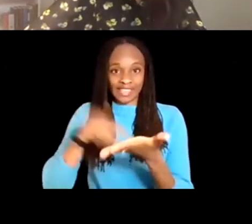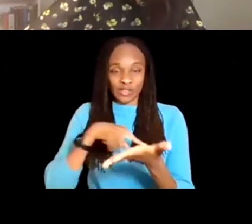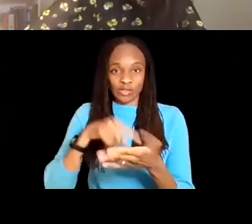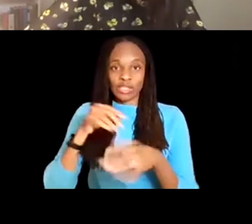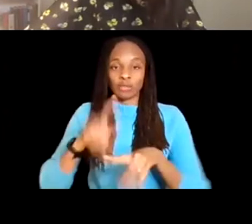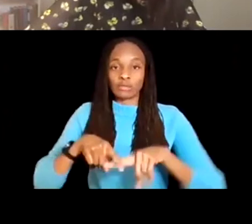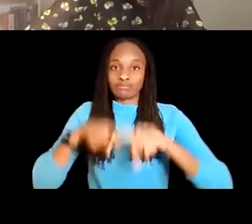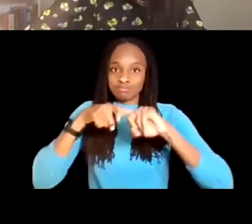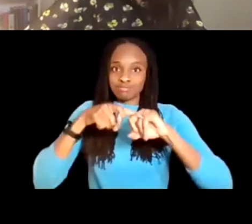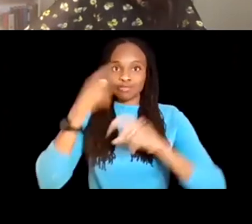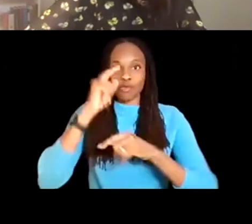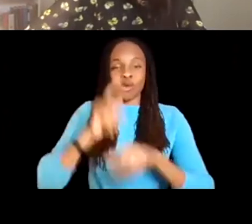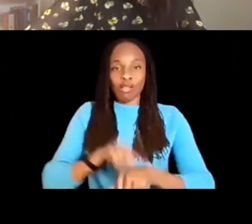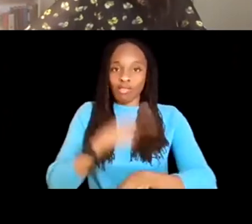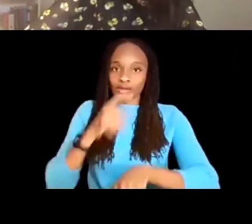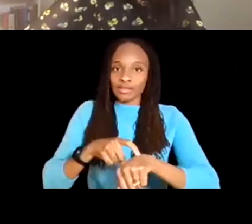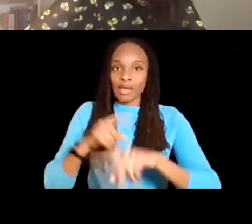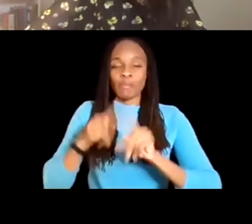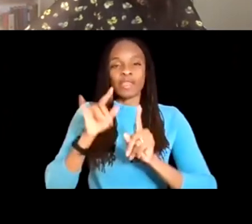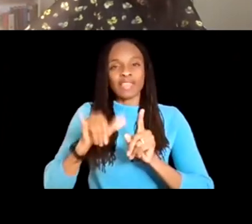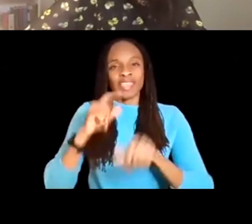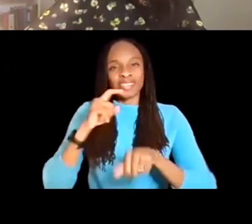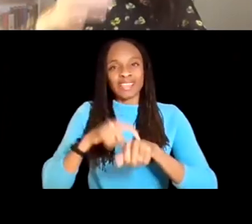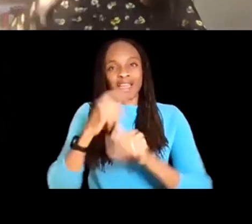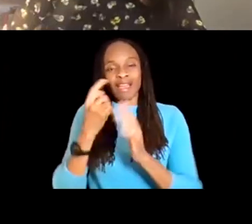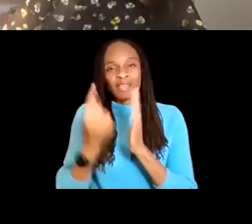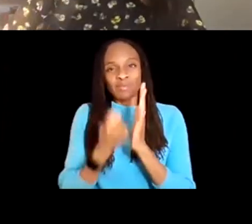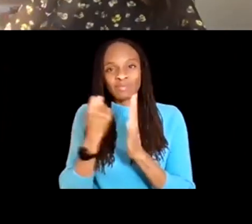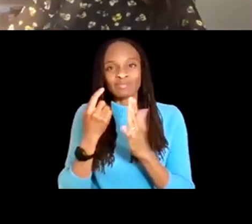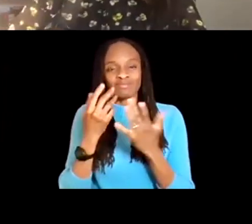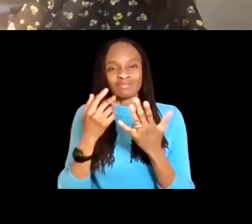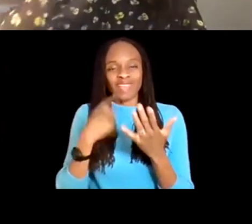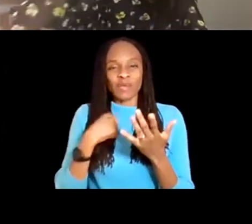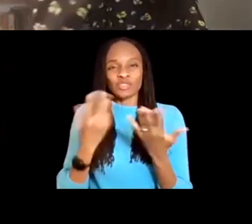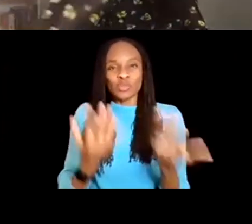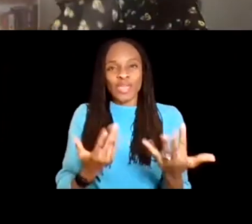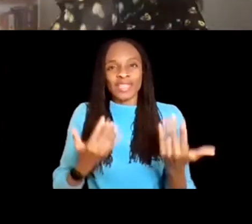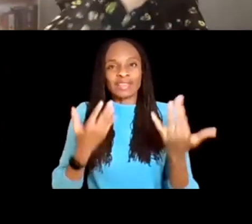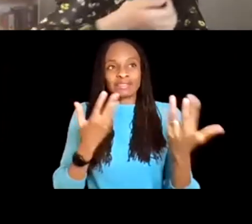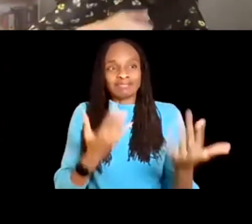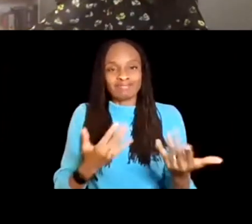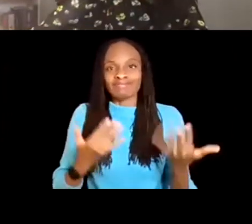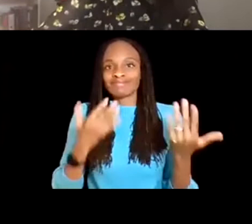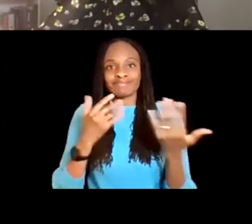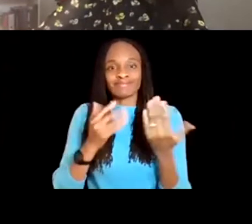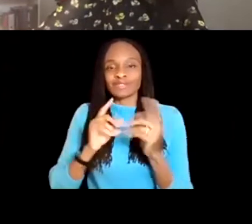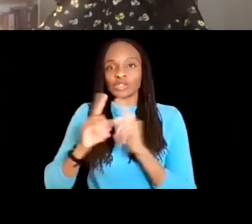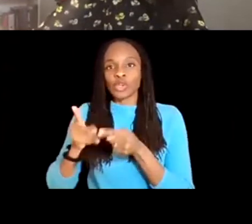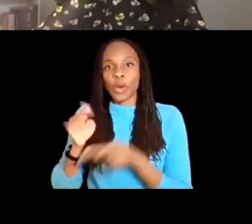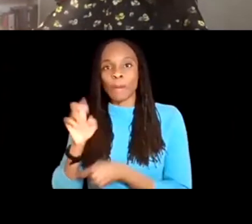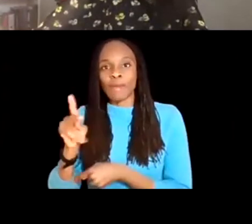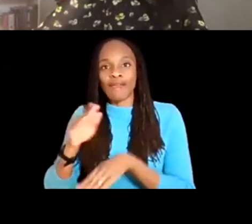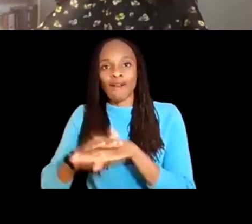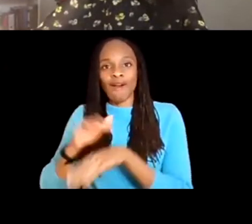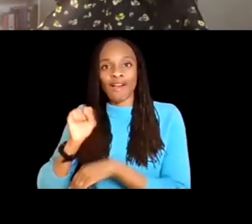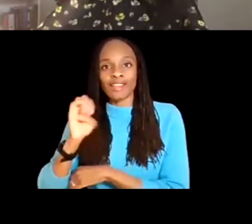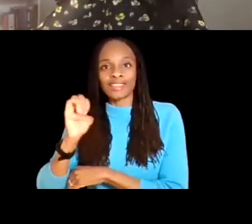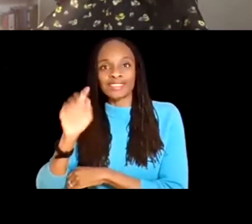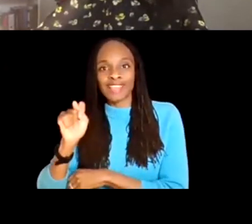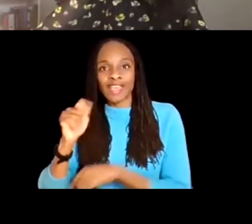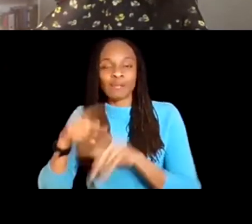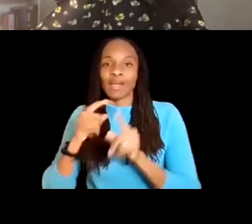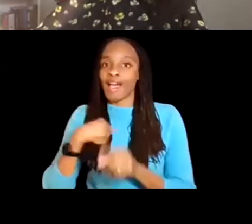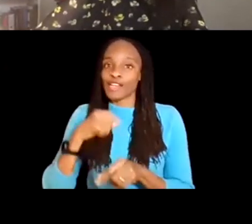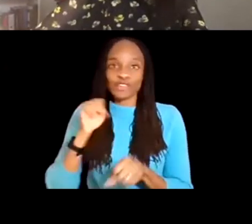time, but then that time period I was waiting to get back on set, but then that was the time that I could actually get to work and study